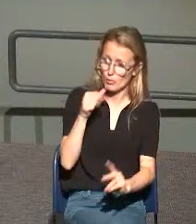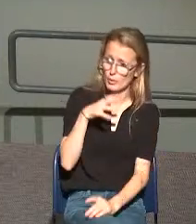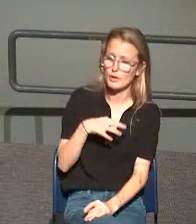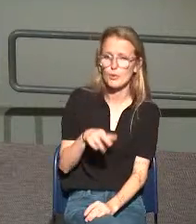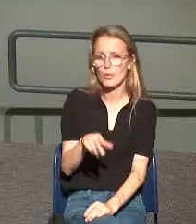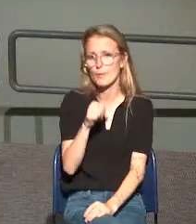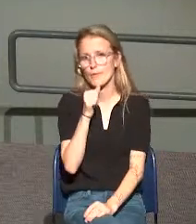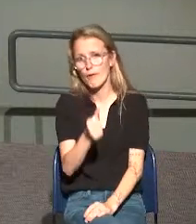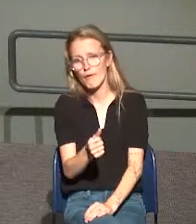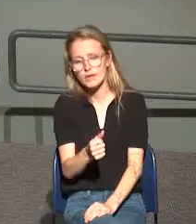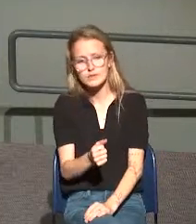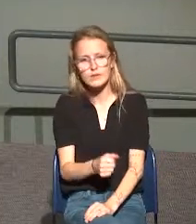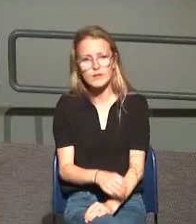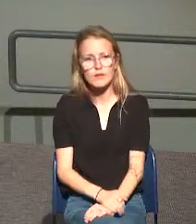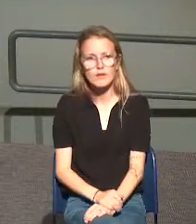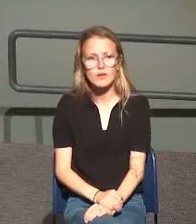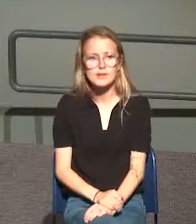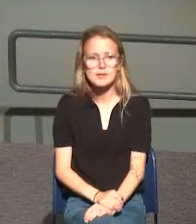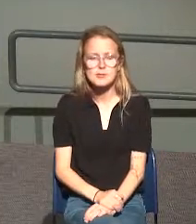and in